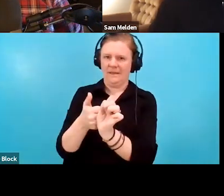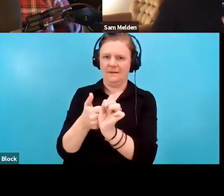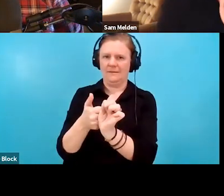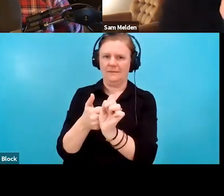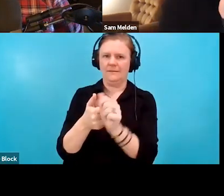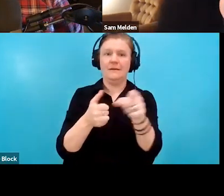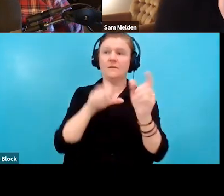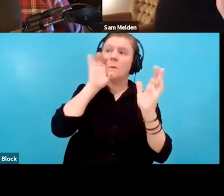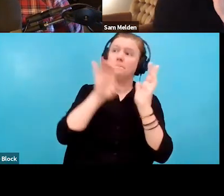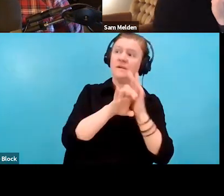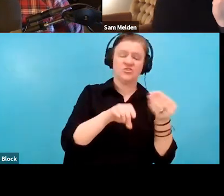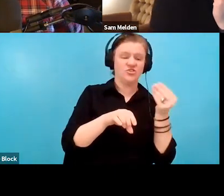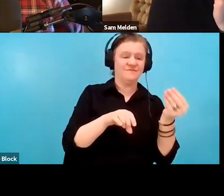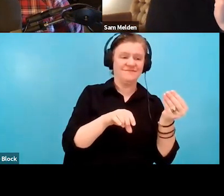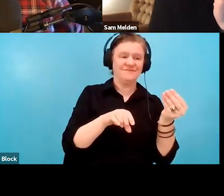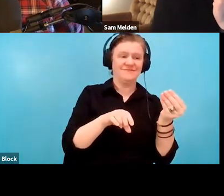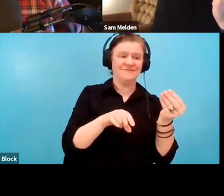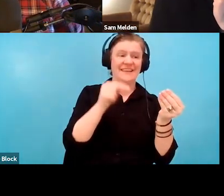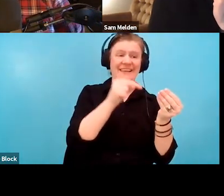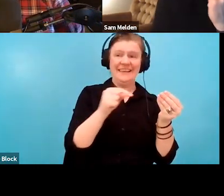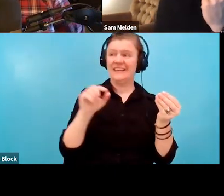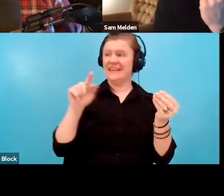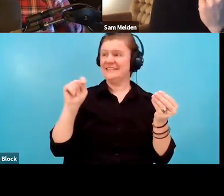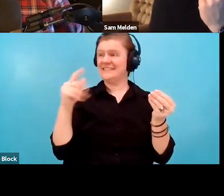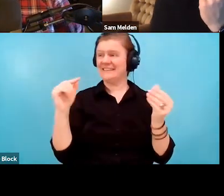that's not the same as text describing the object,